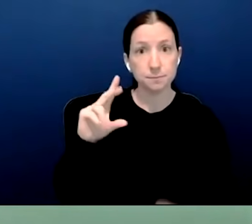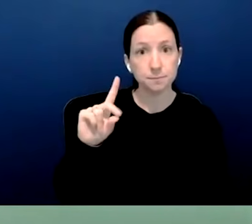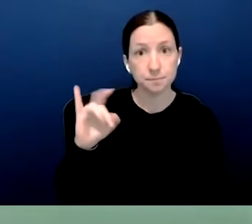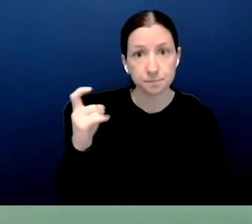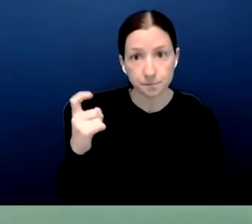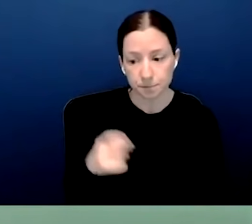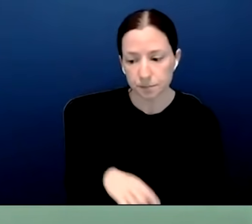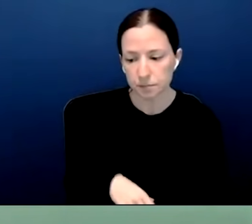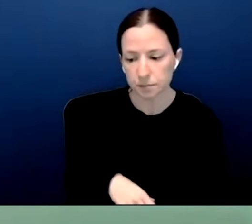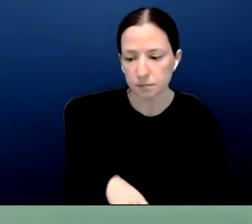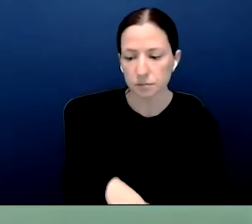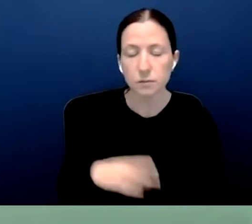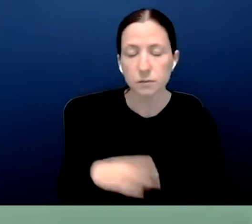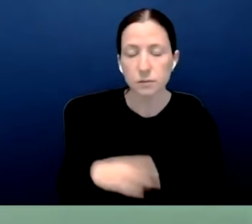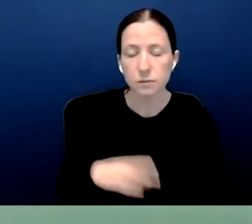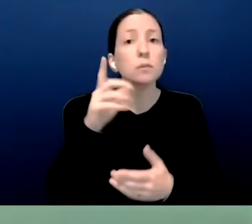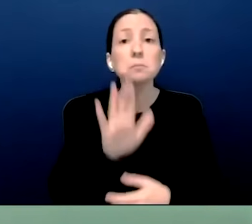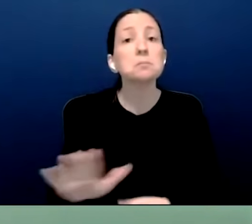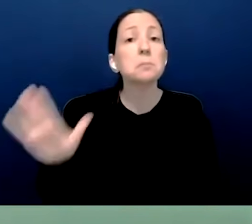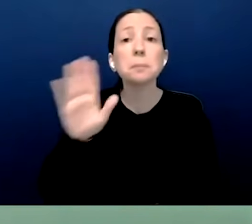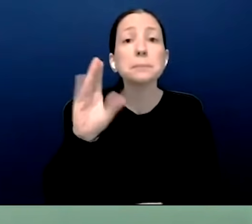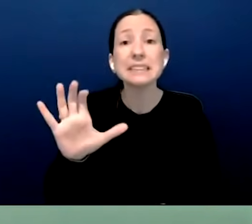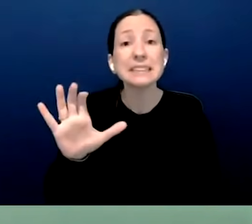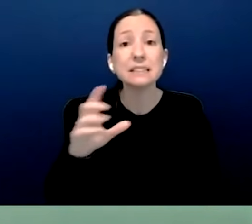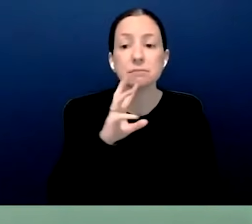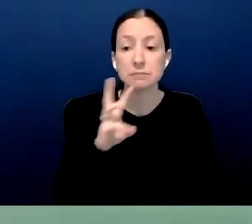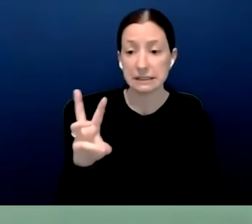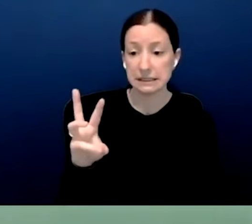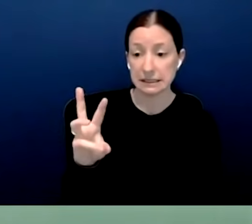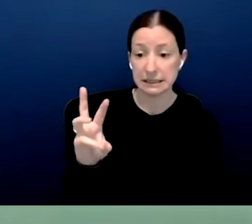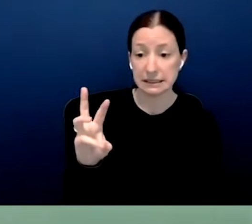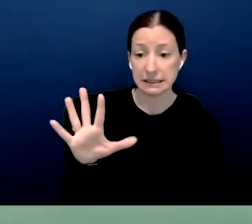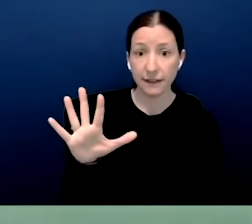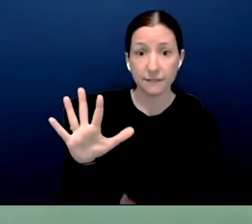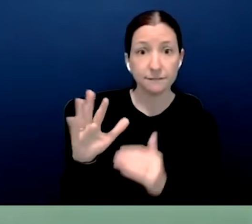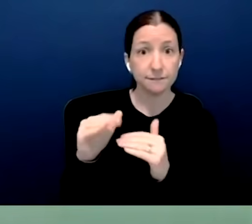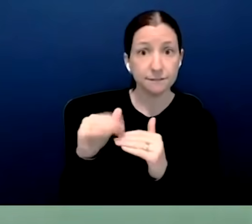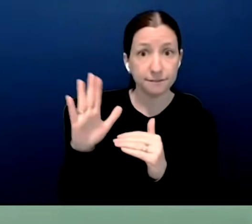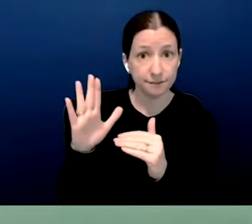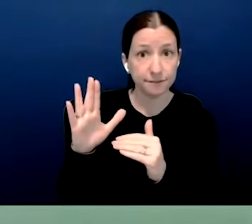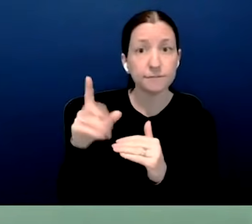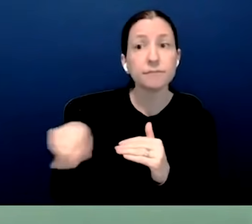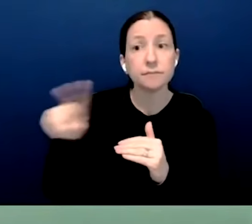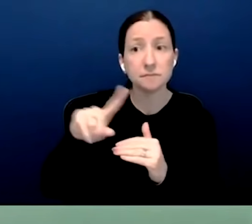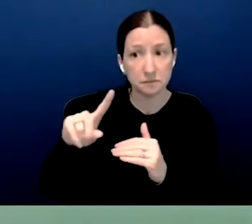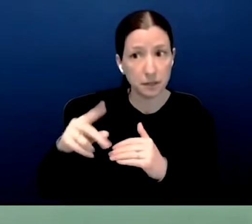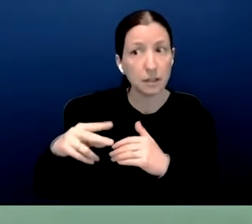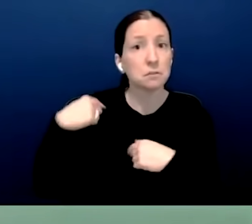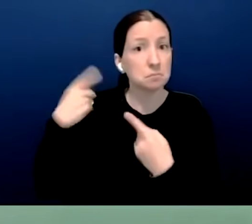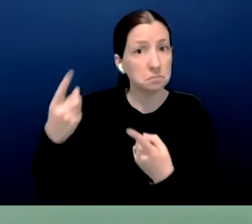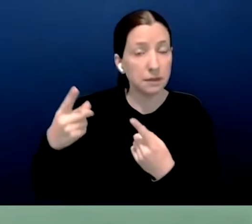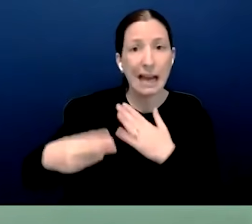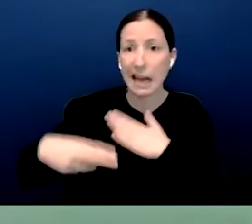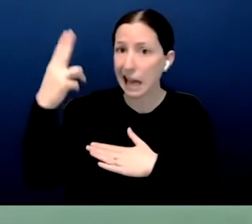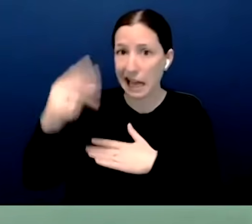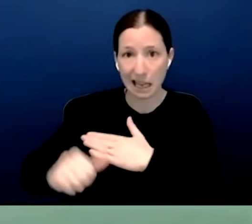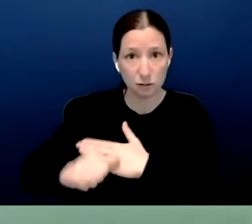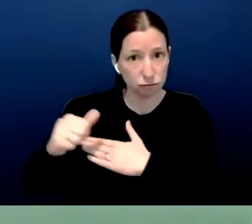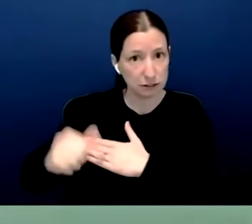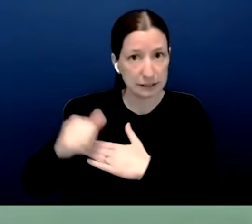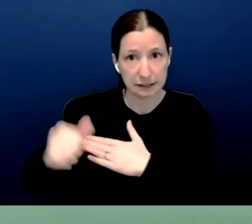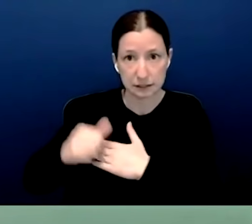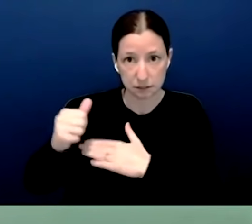the province is that over 65 people have seen the highest risk of COVID-19 from the beginning, and have seen